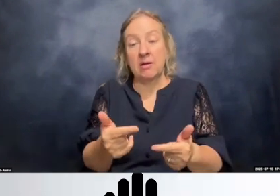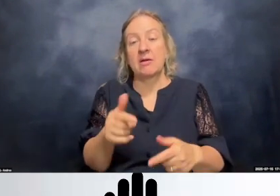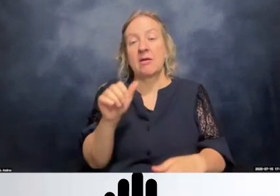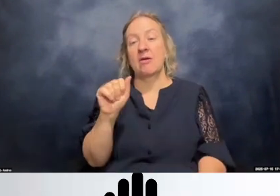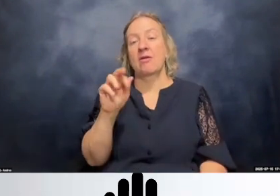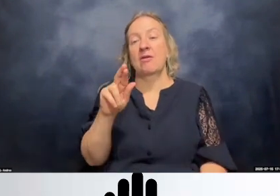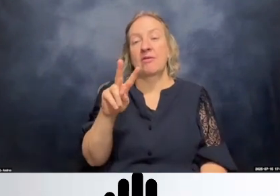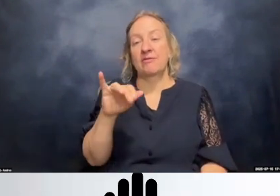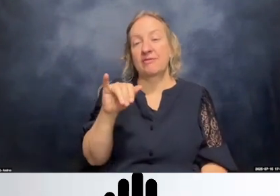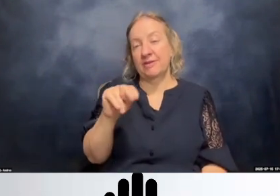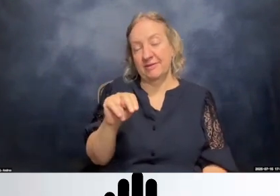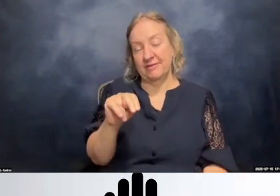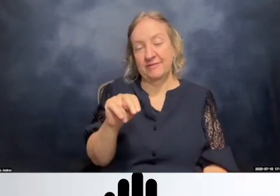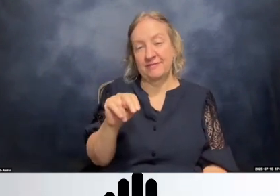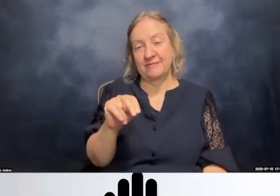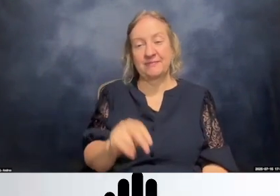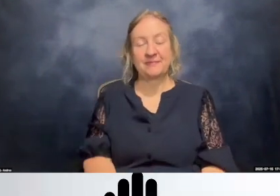Arvin.